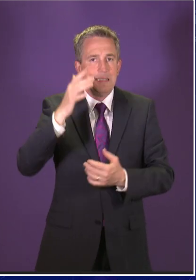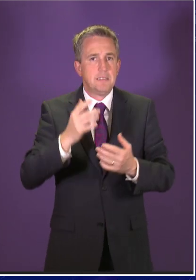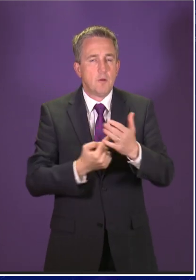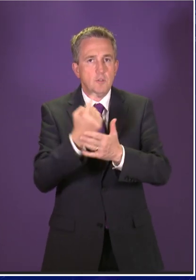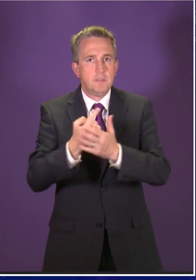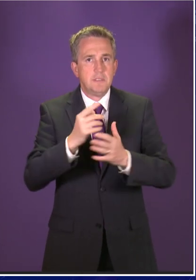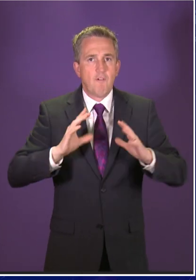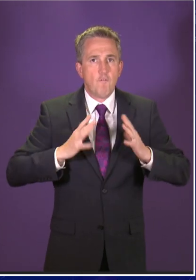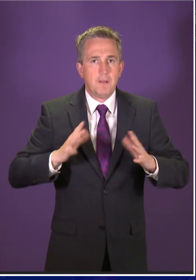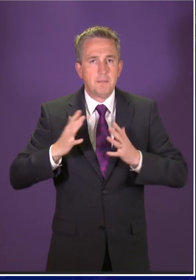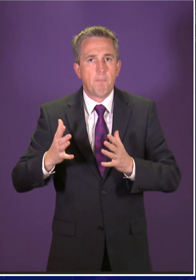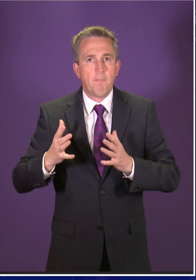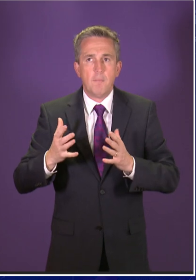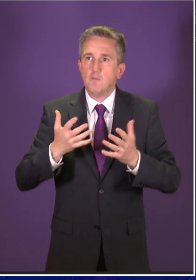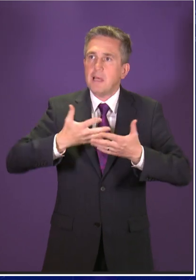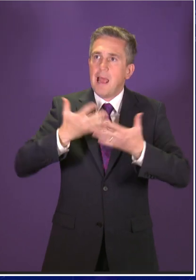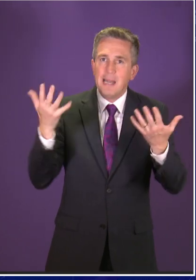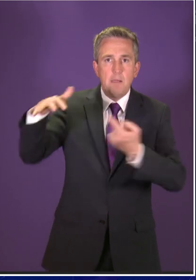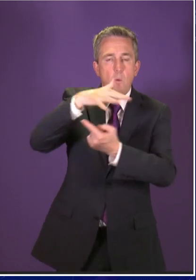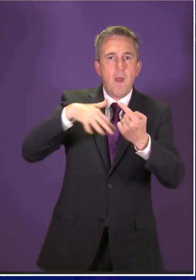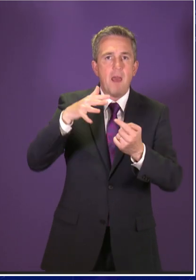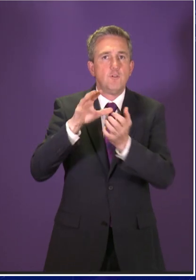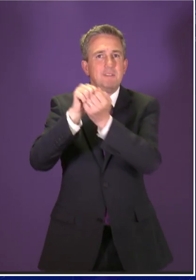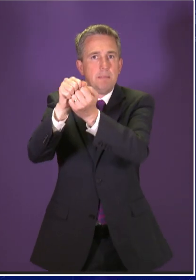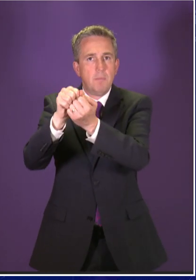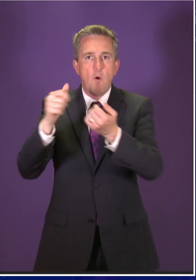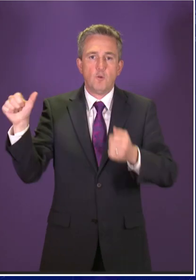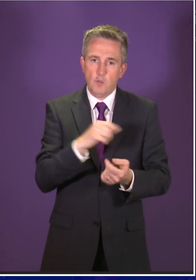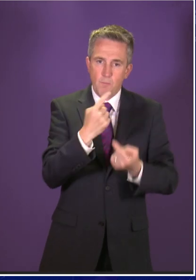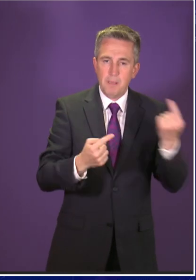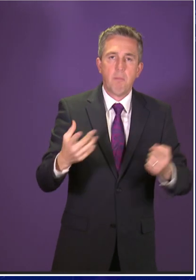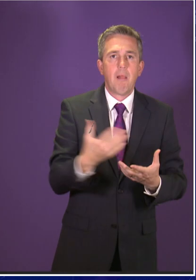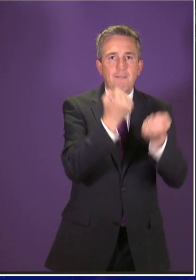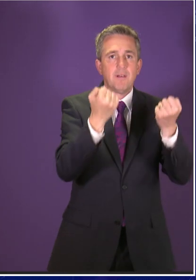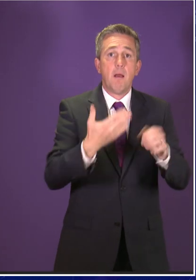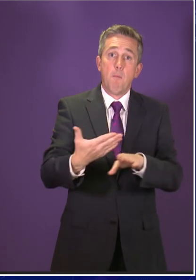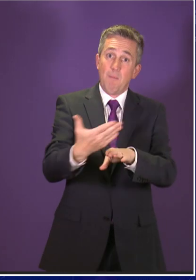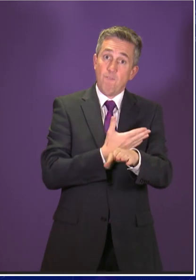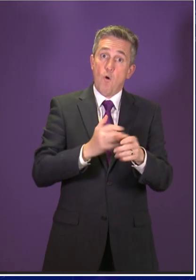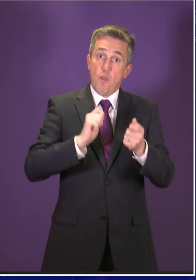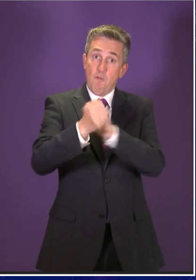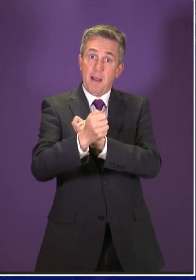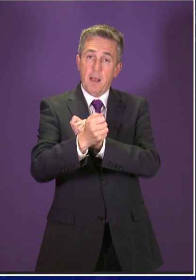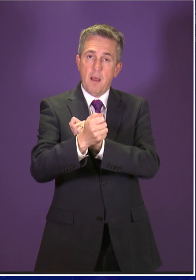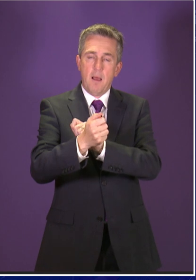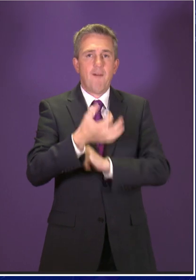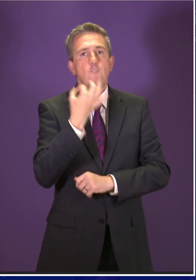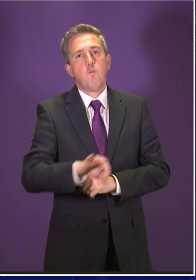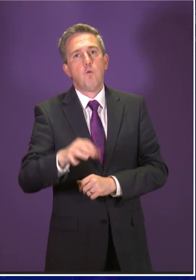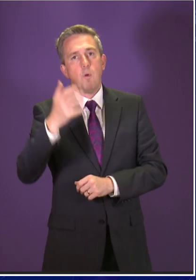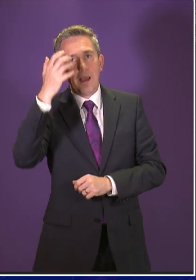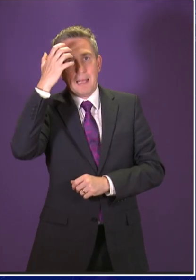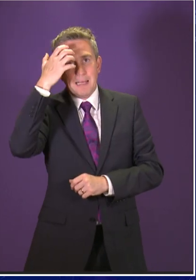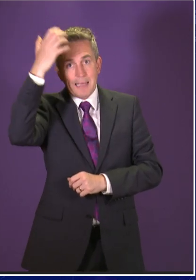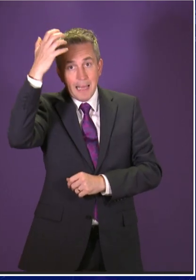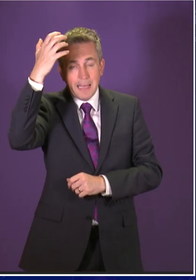freedom that humans should not have access to? Before the Reformation, power was incredibly concentrated in the hands of a few